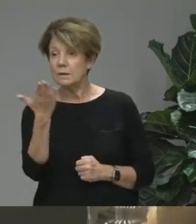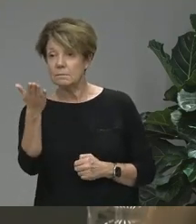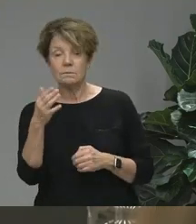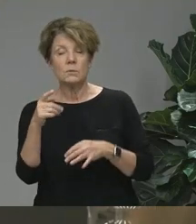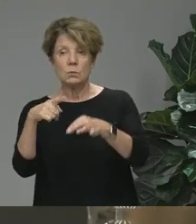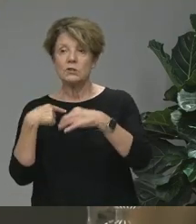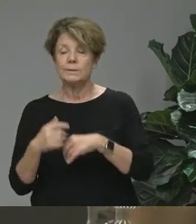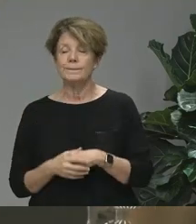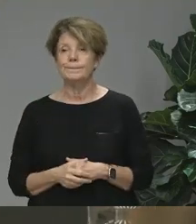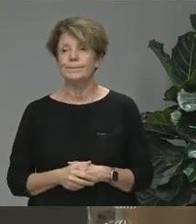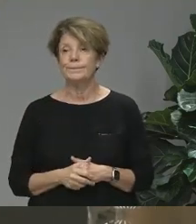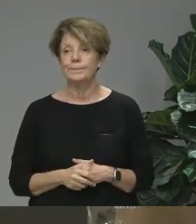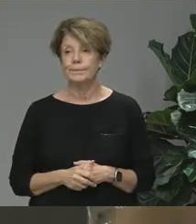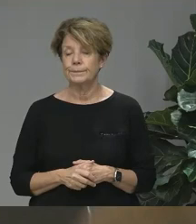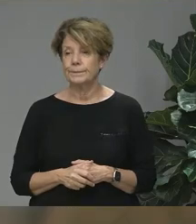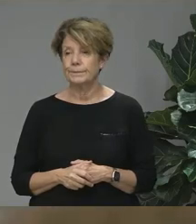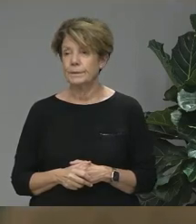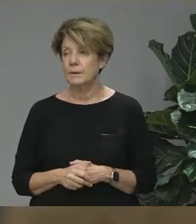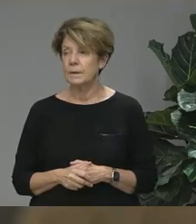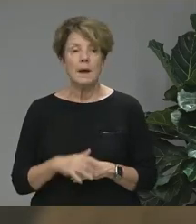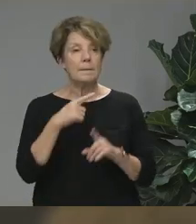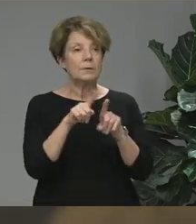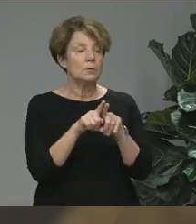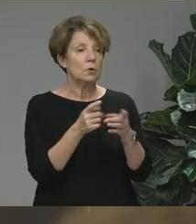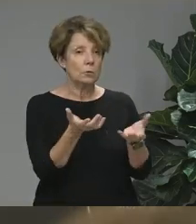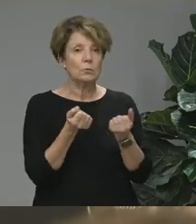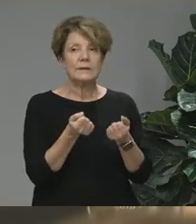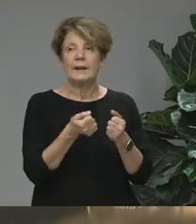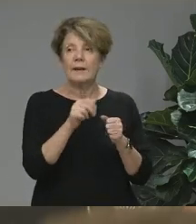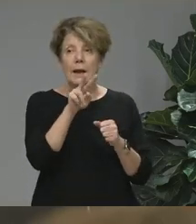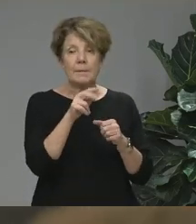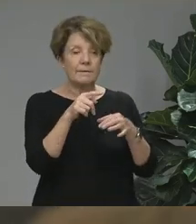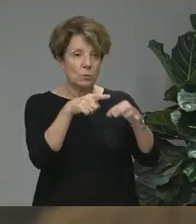and then we'll go for a couple of questions from our online audience.